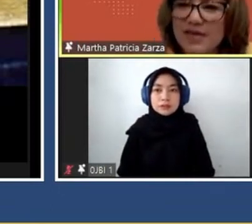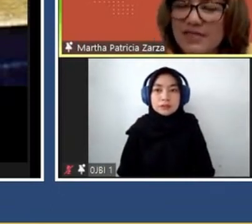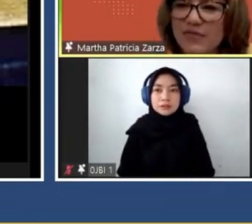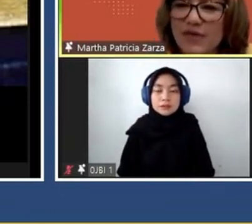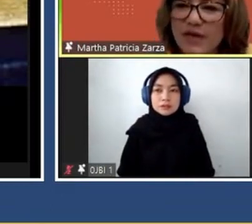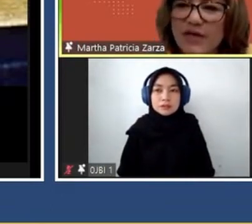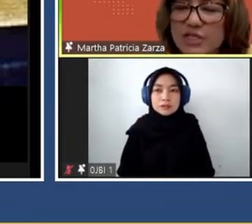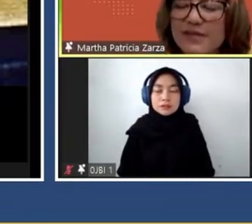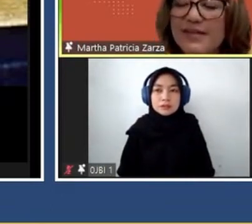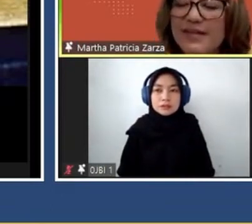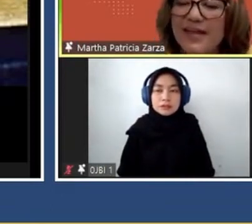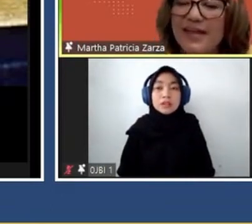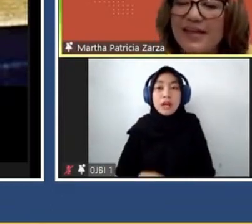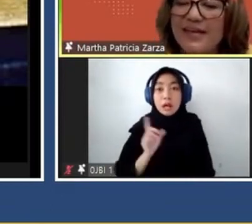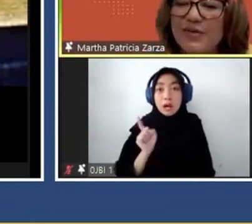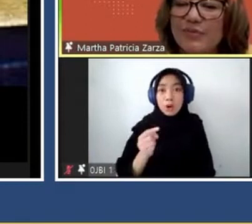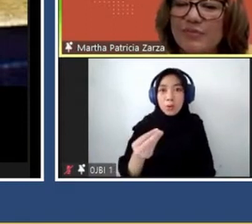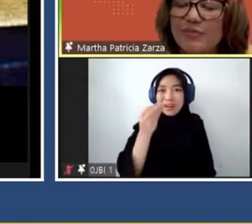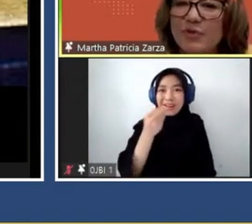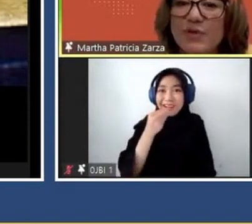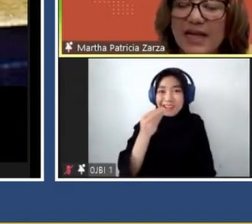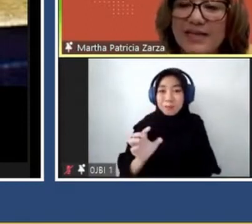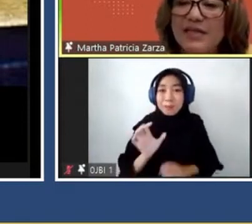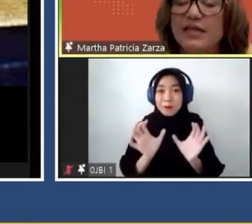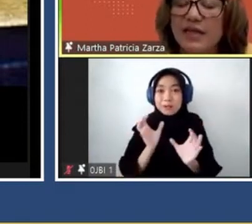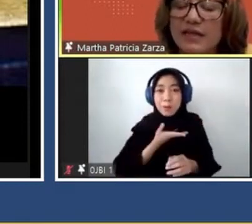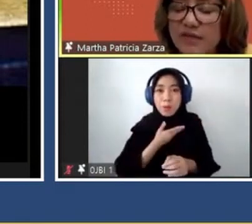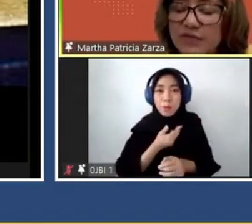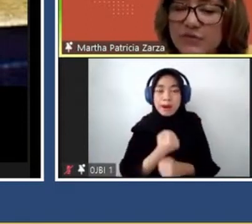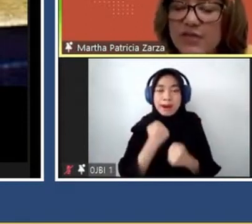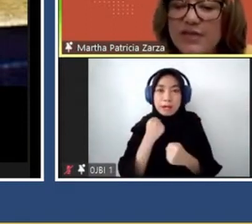new ideas of energy, we realized that